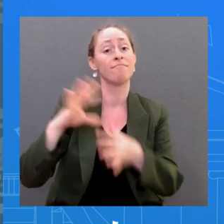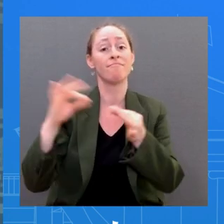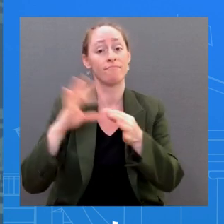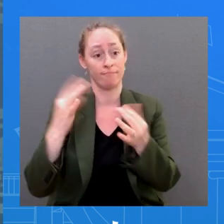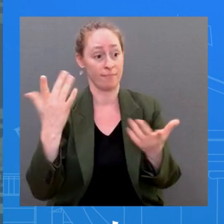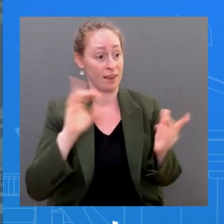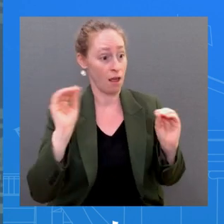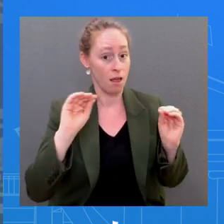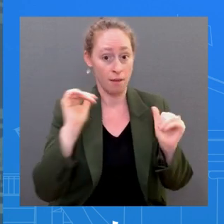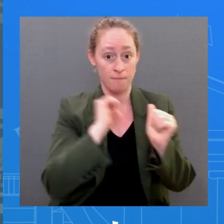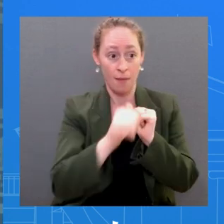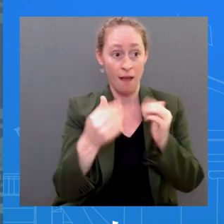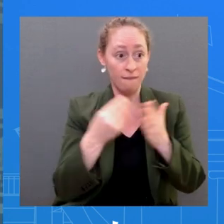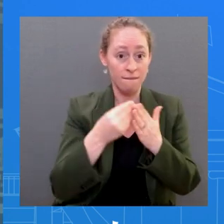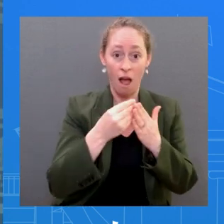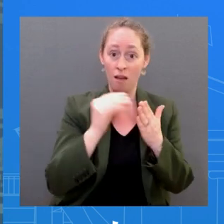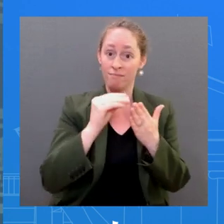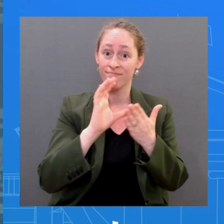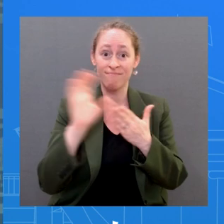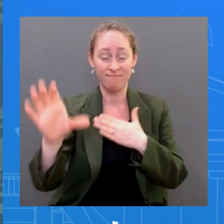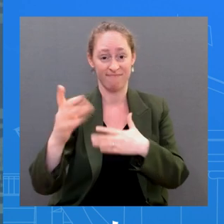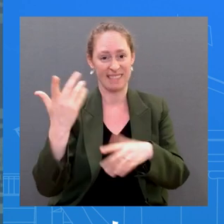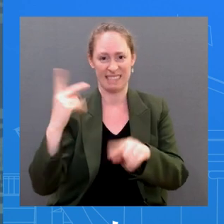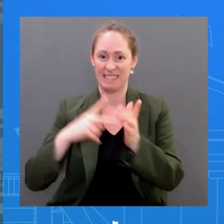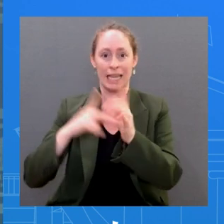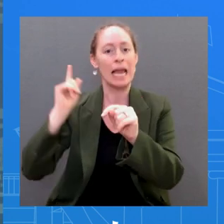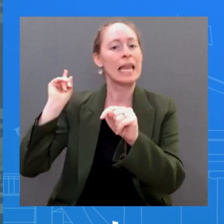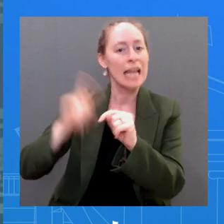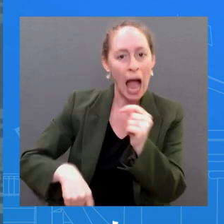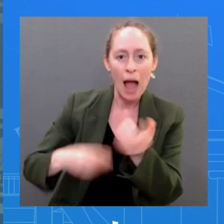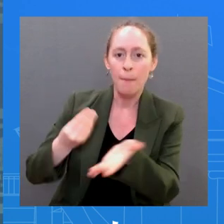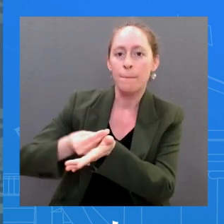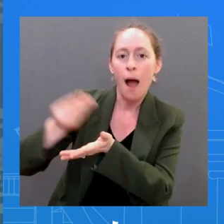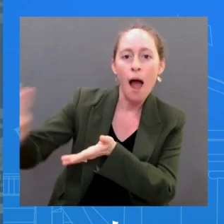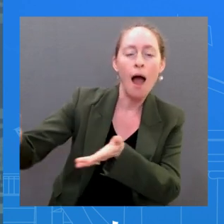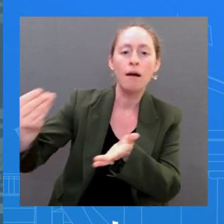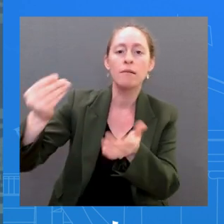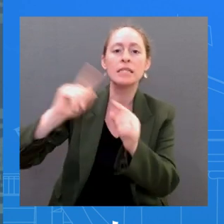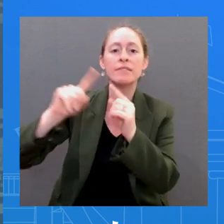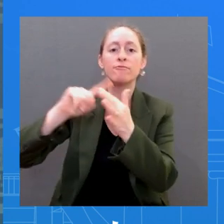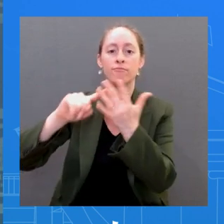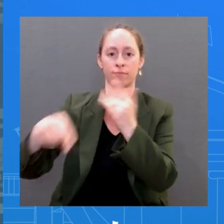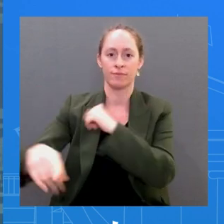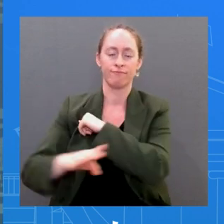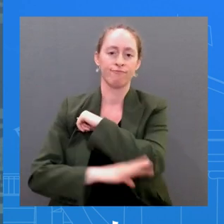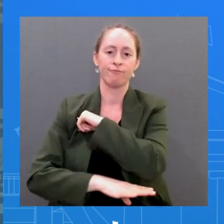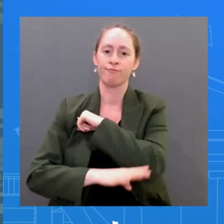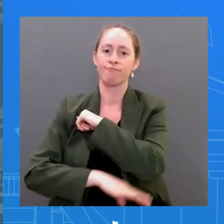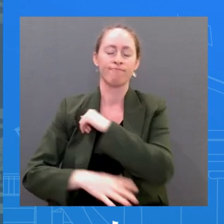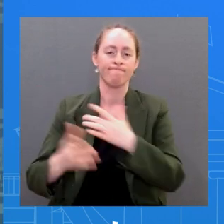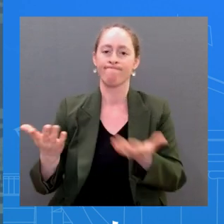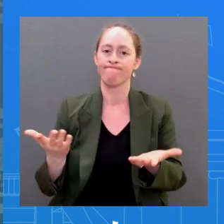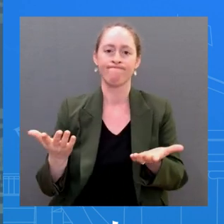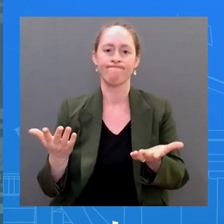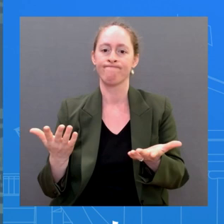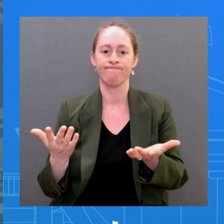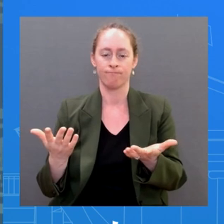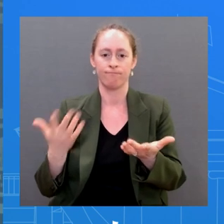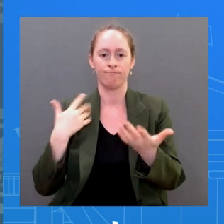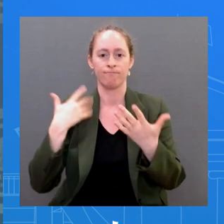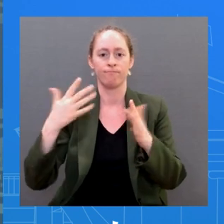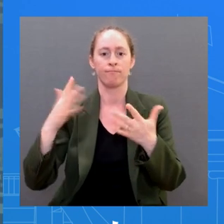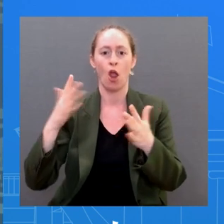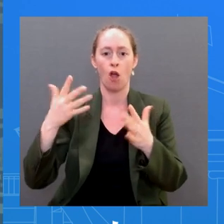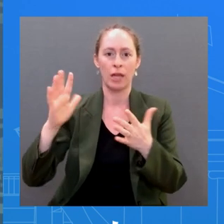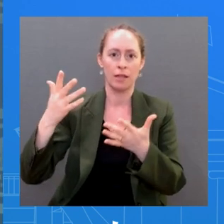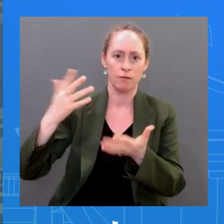people, including our most vulnerable. We've already cut down on our purchase of treatments for high-risk Americans.